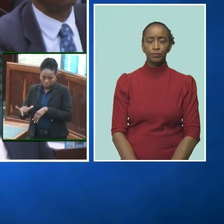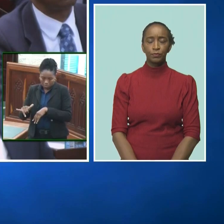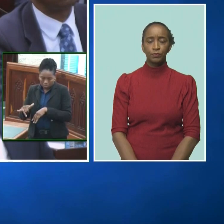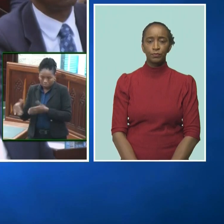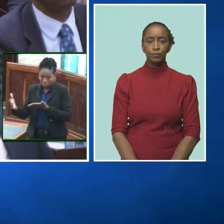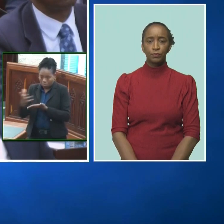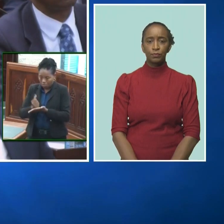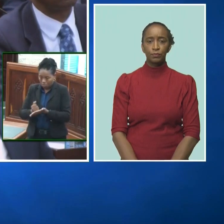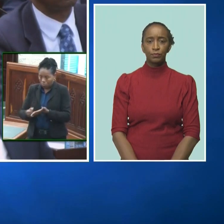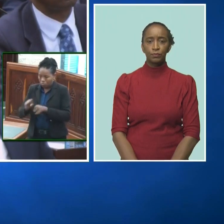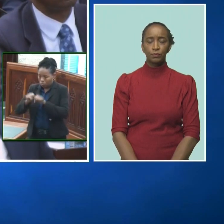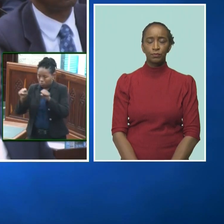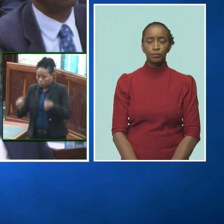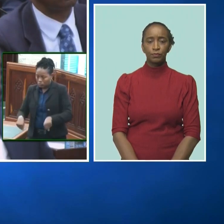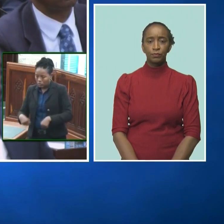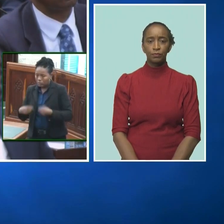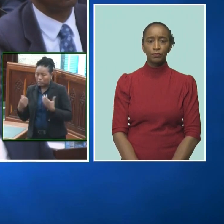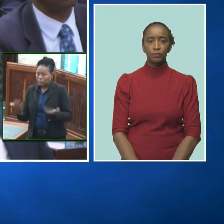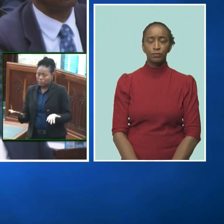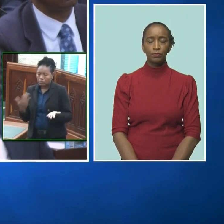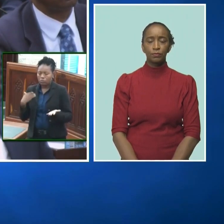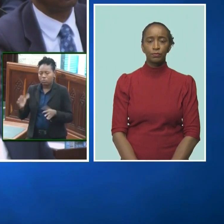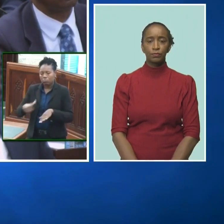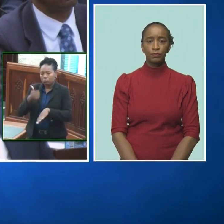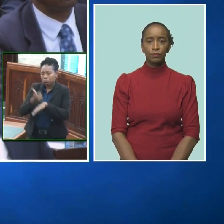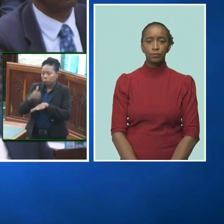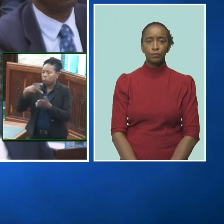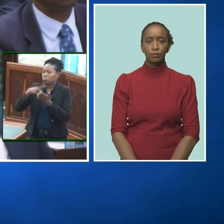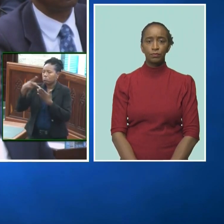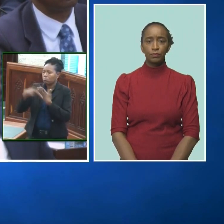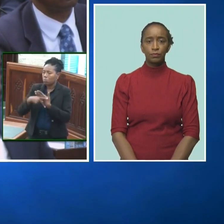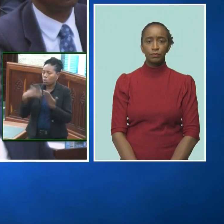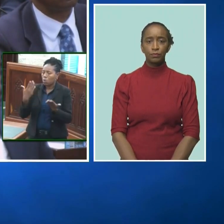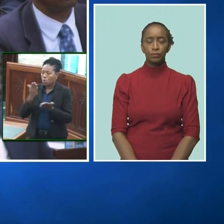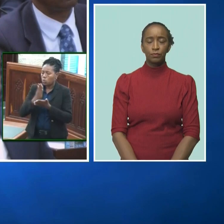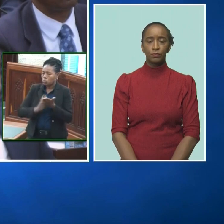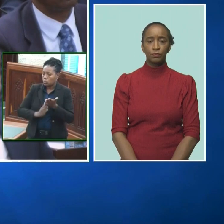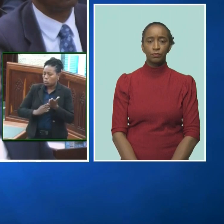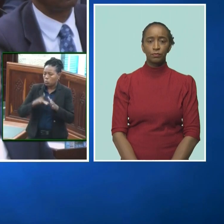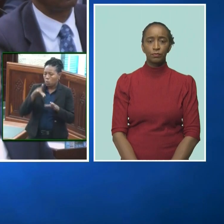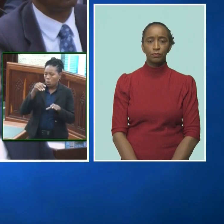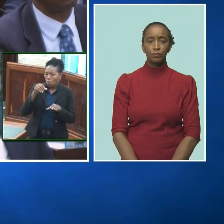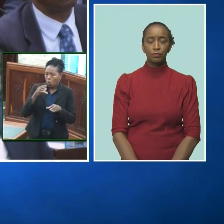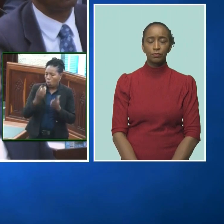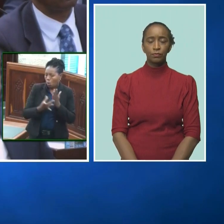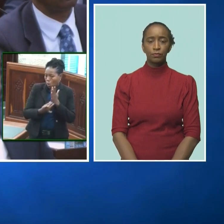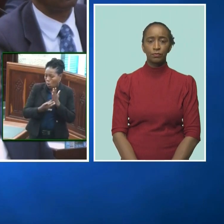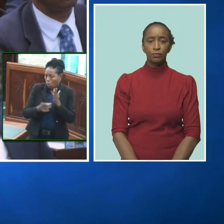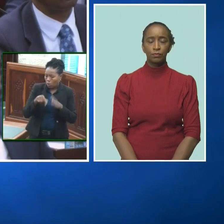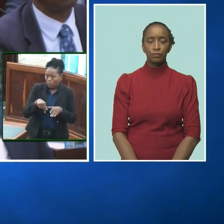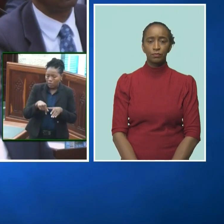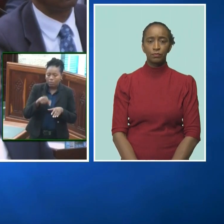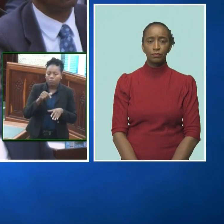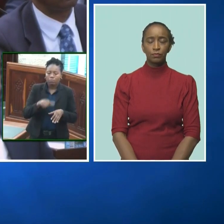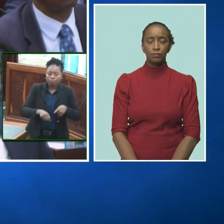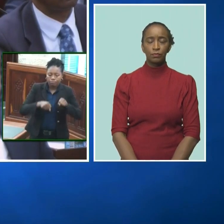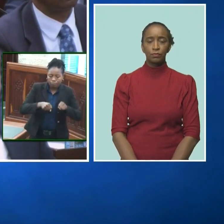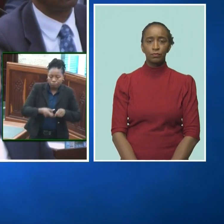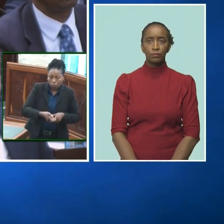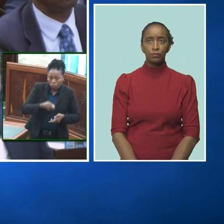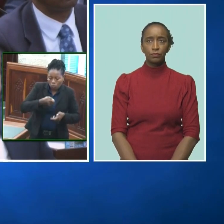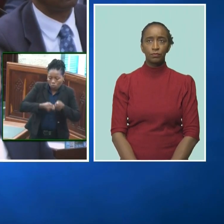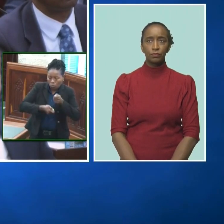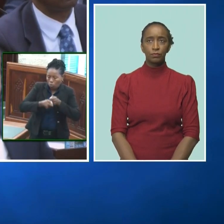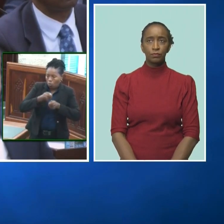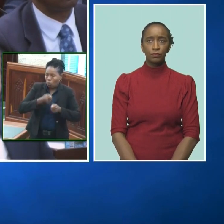looking actively to implement a program where we extract some of the oil from the wells. And at the same time, we will extract